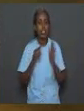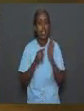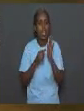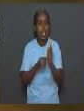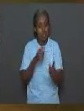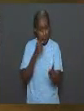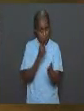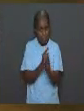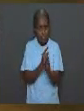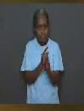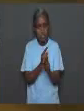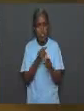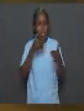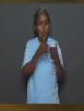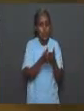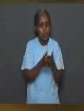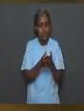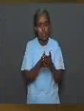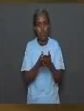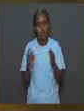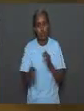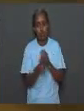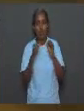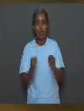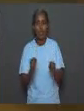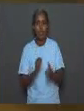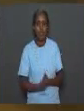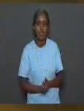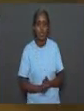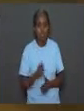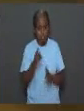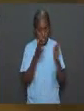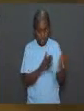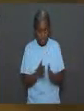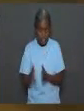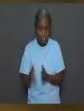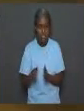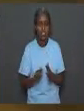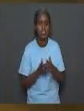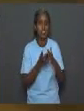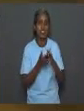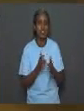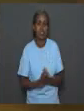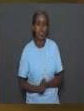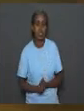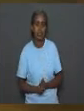axiomatic approaches to probability. If you are ready, let us get